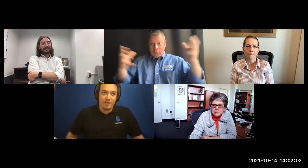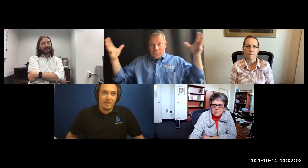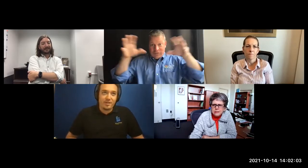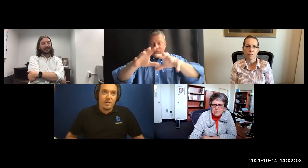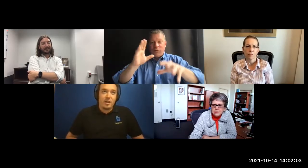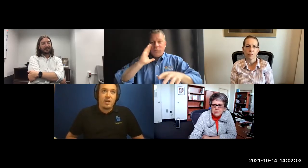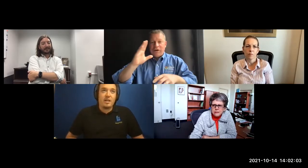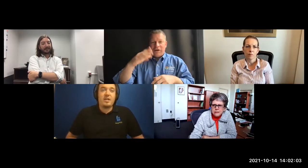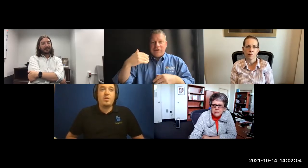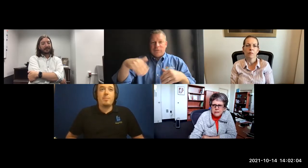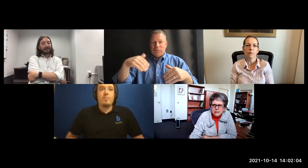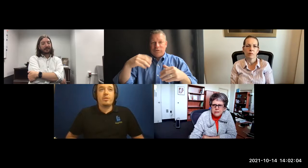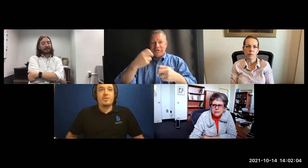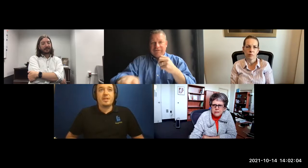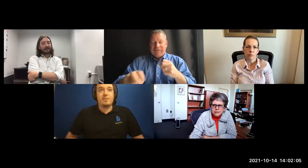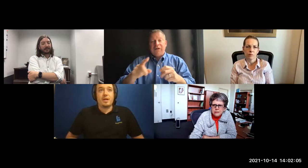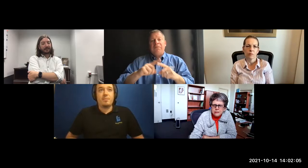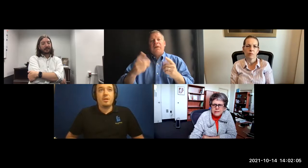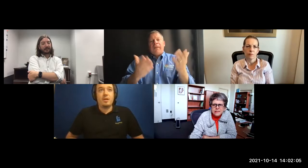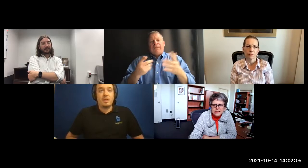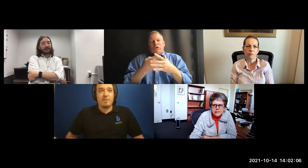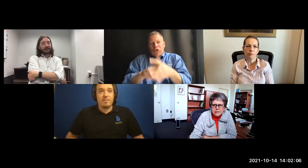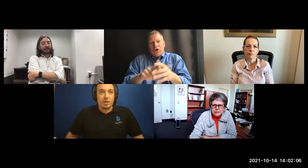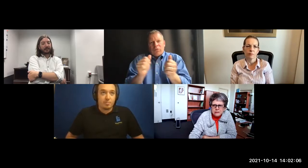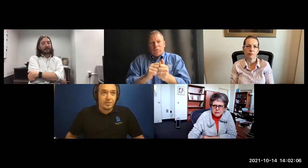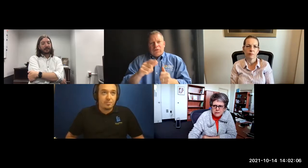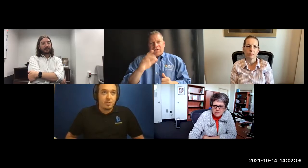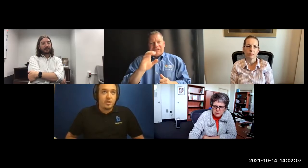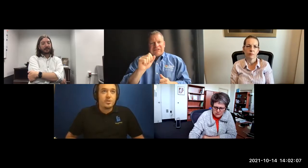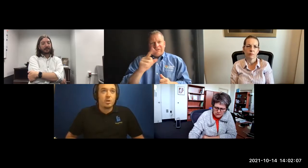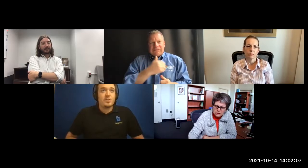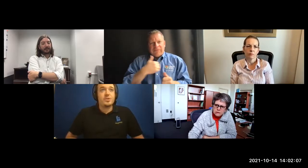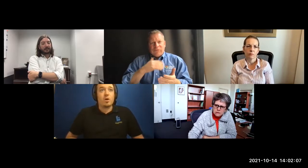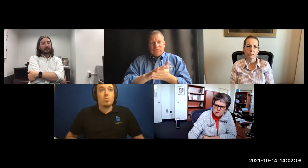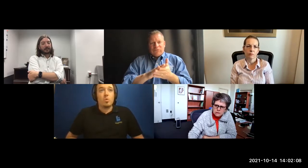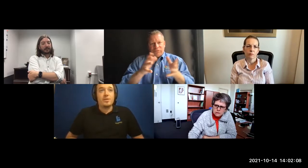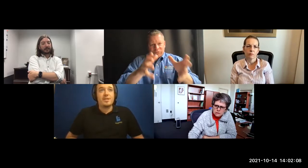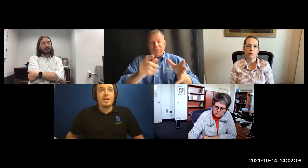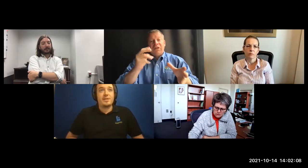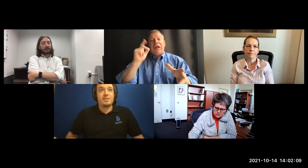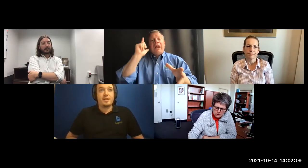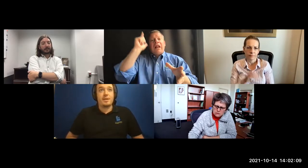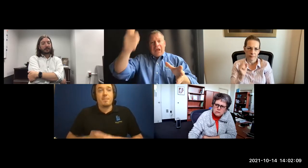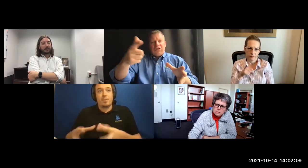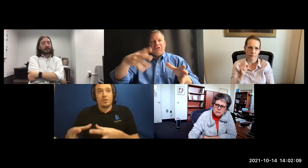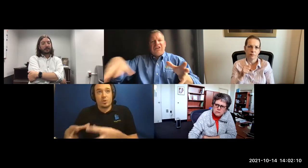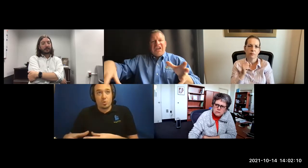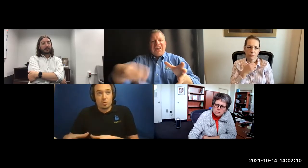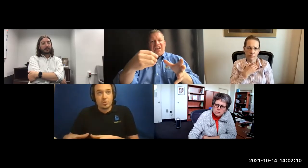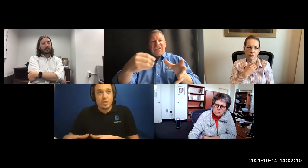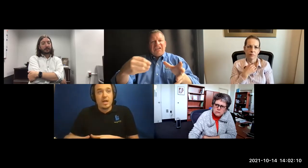another part. I think doing both at the same time can be very cumbersome. So let's start with CASD